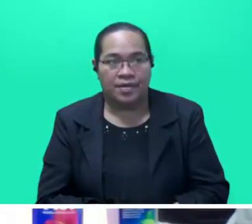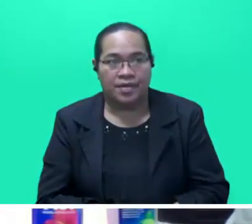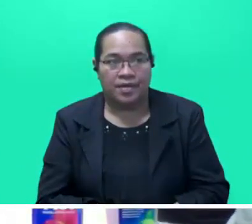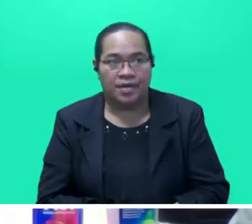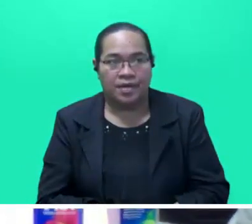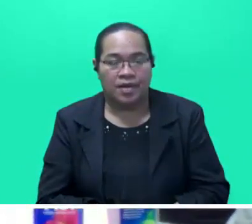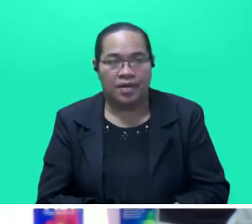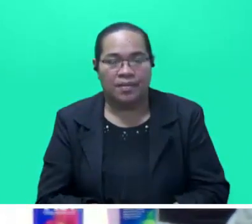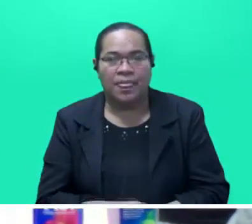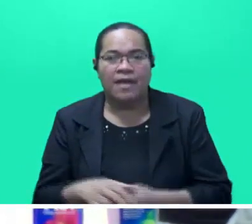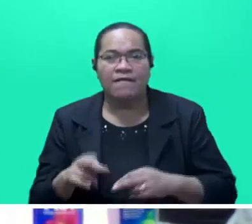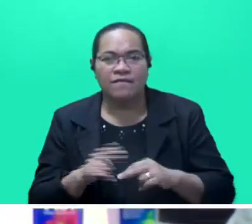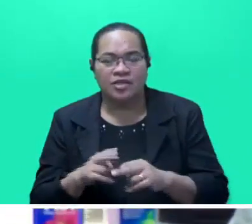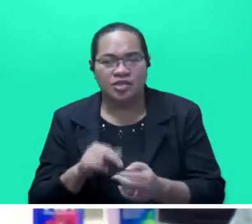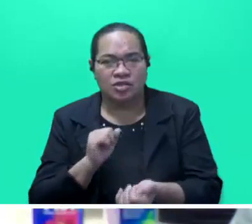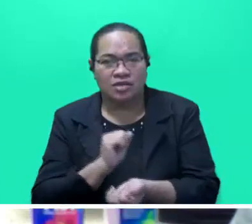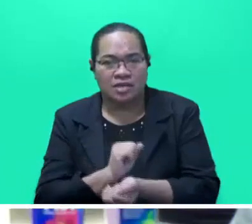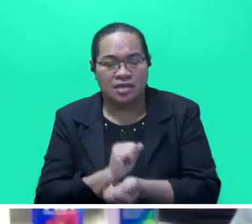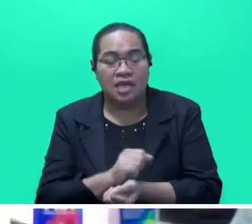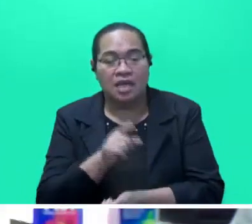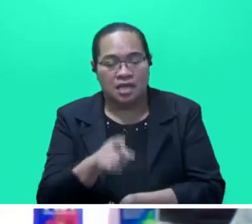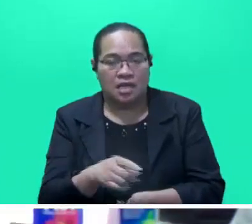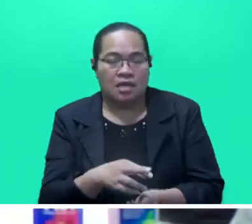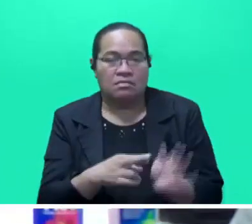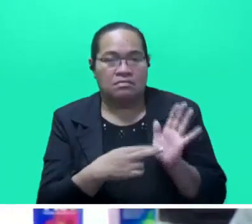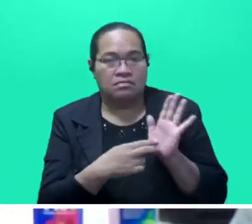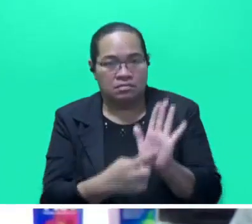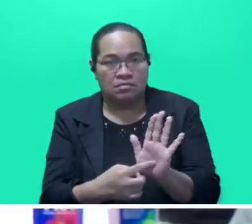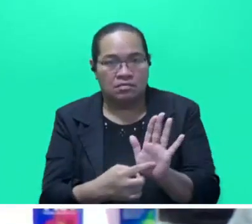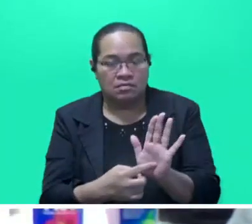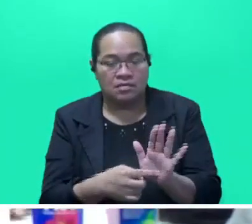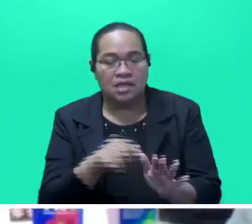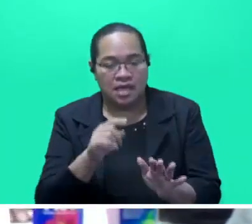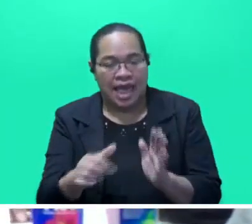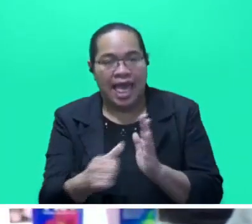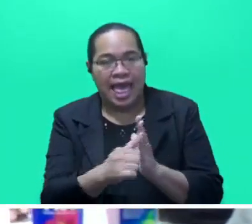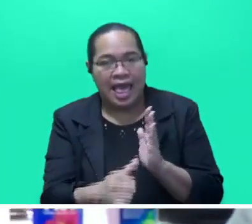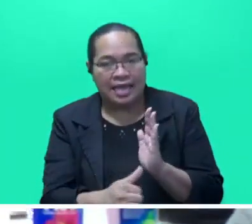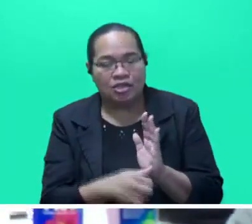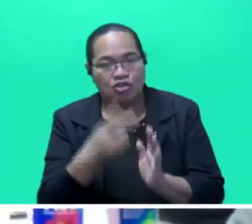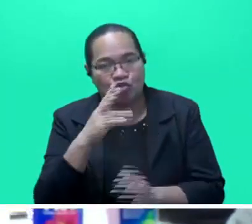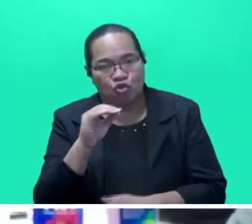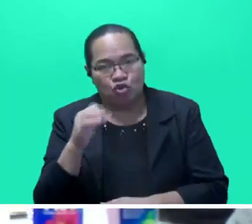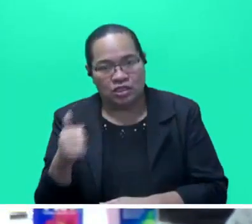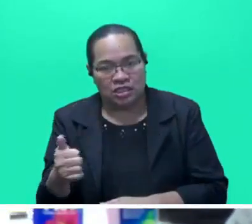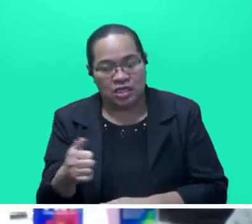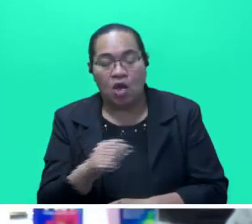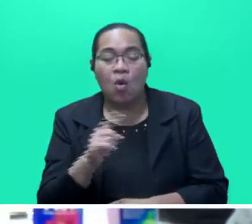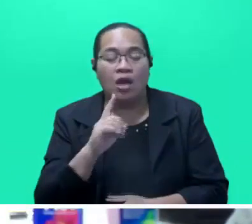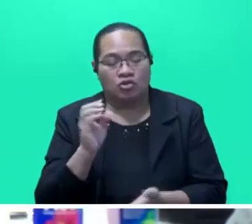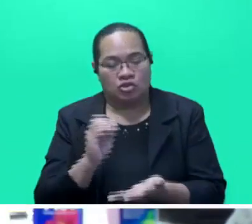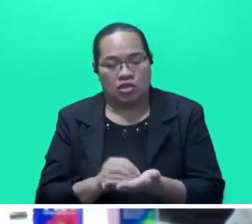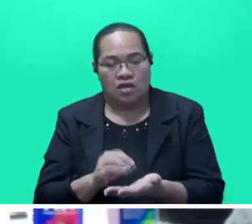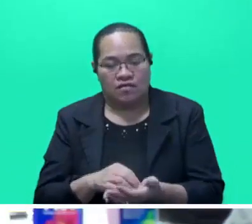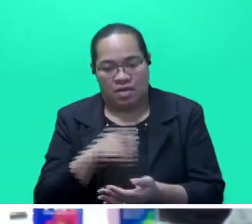Mr. Speaker, so the Fiji Correction Service is obligated under the Correction Service Act 2006 to serve the public